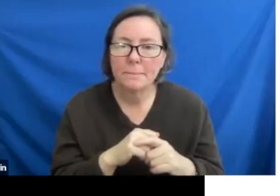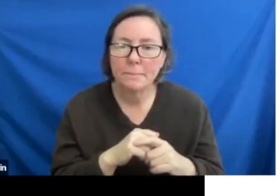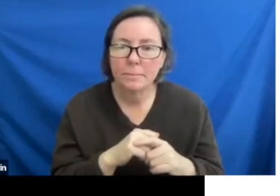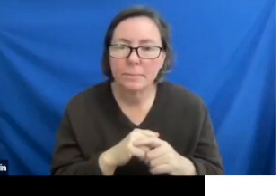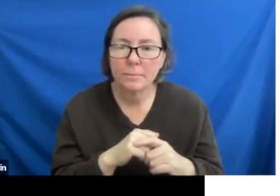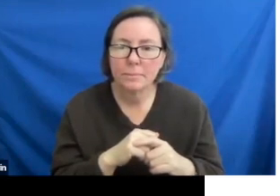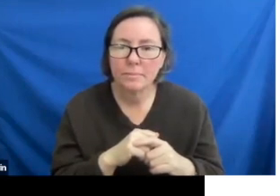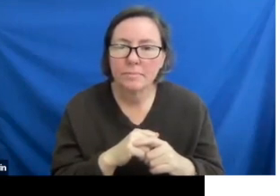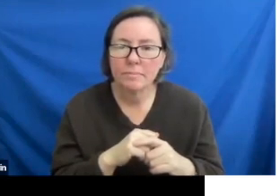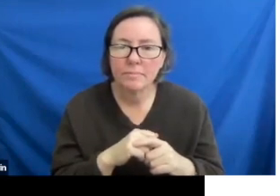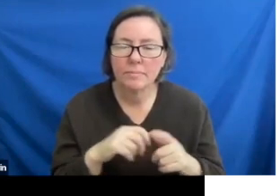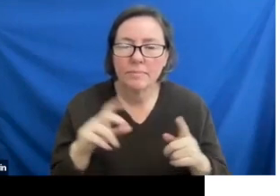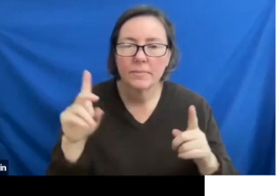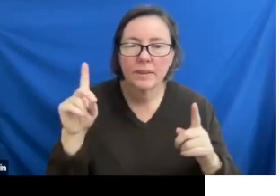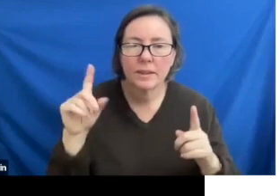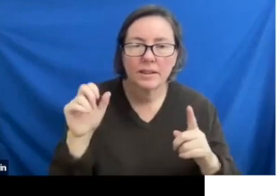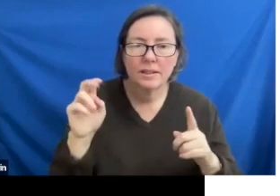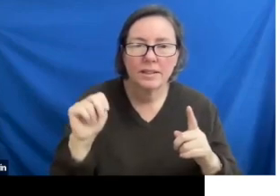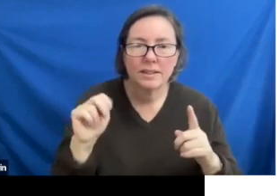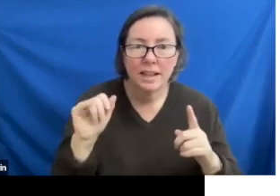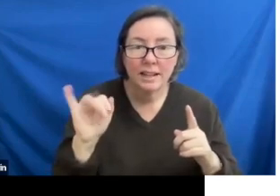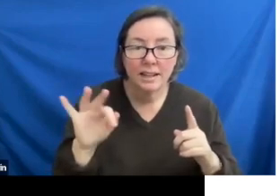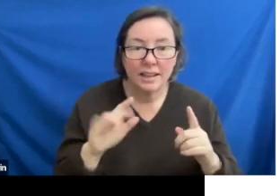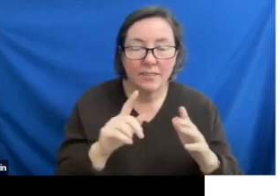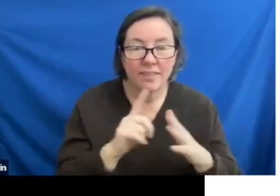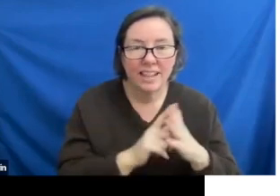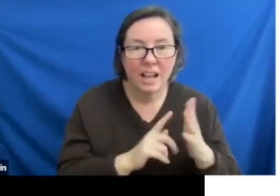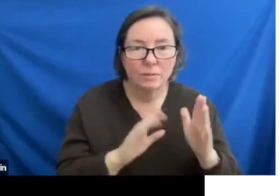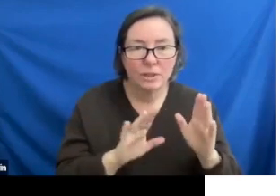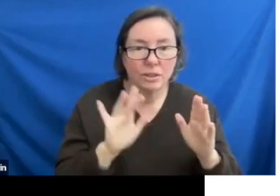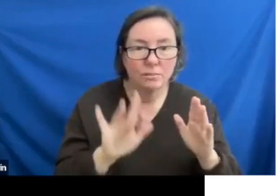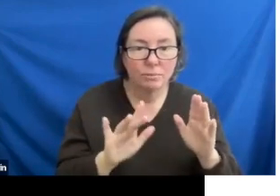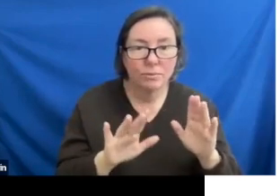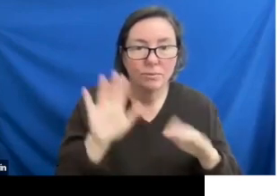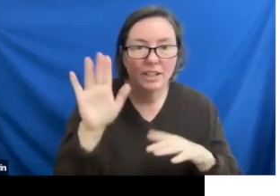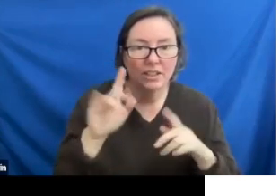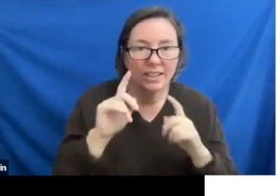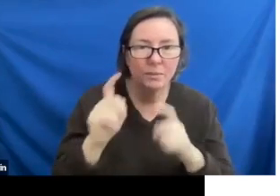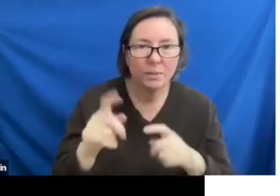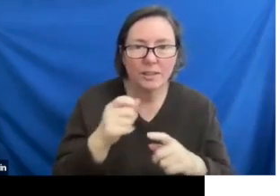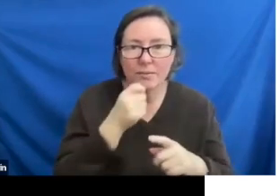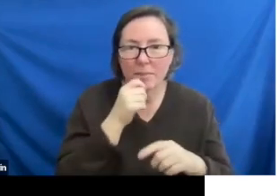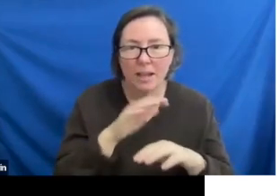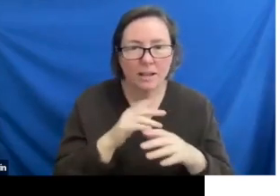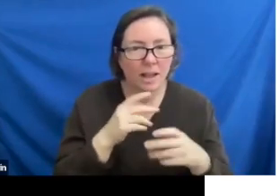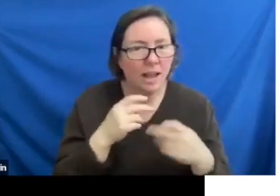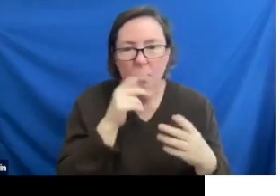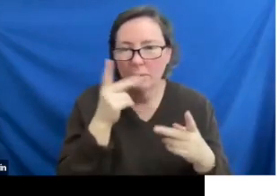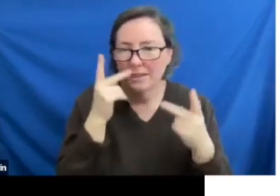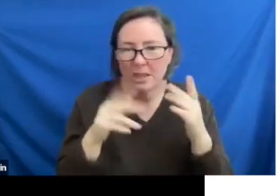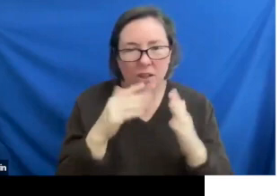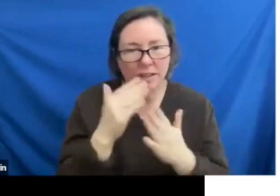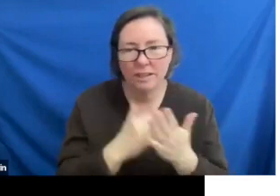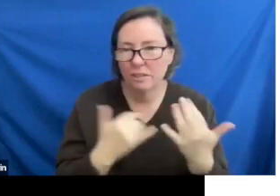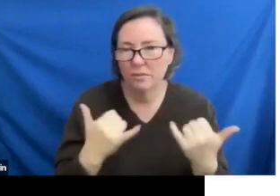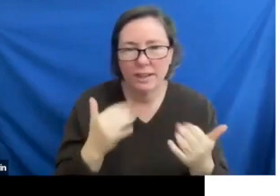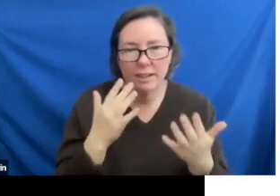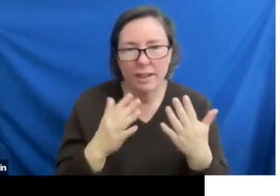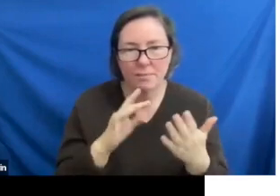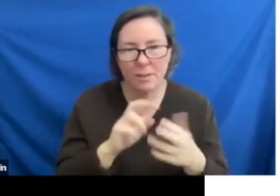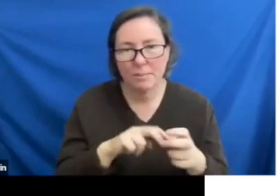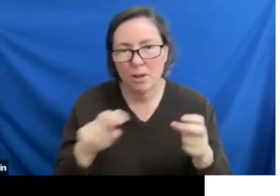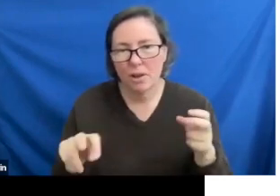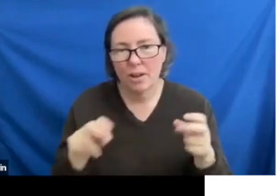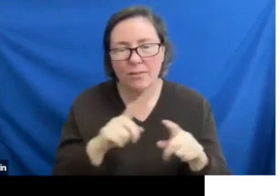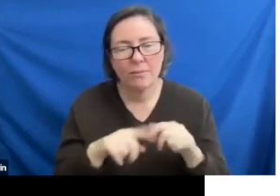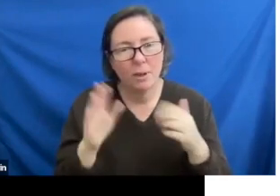If the counselor could raise her hand, we can give her permissions. I don't see her on the list right now, but maybe